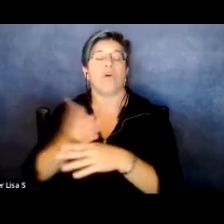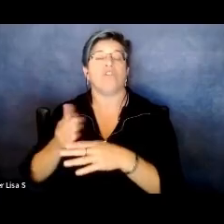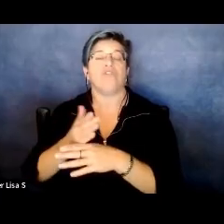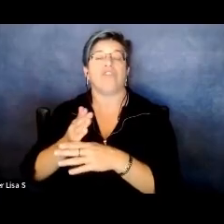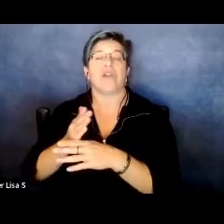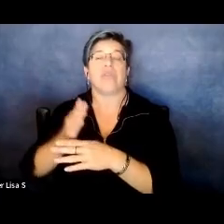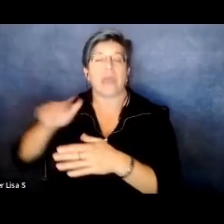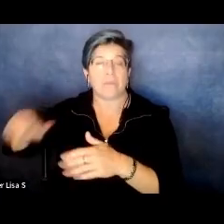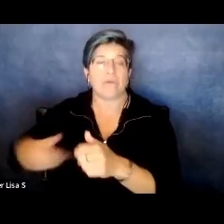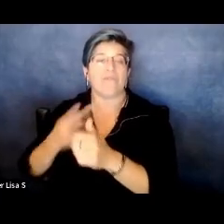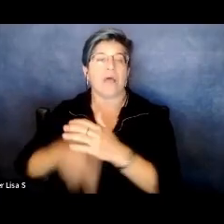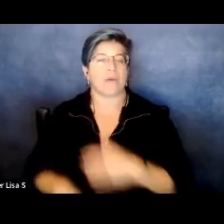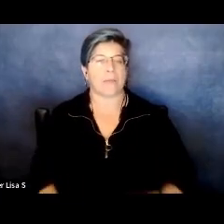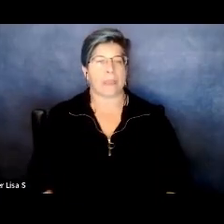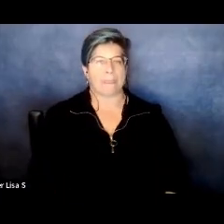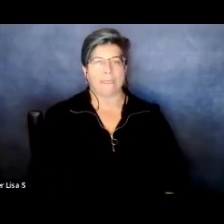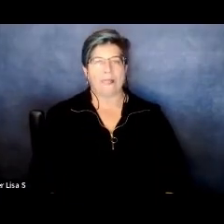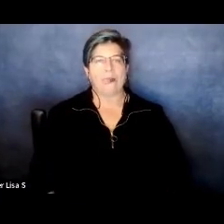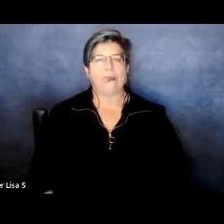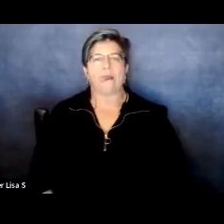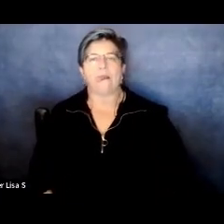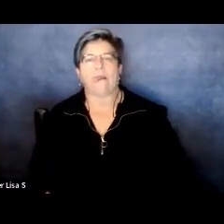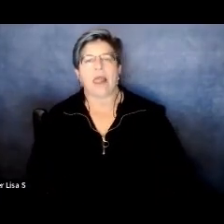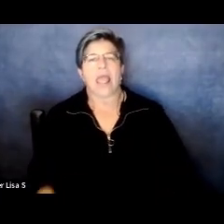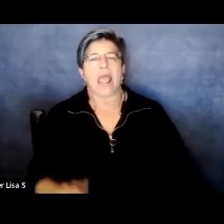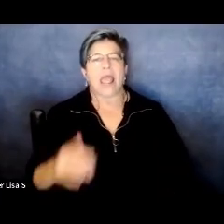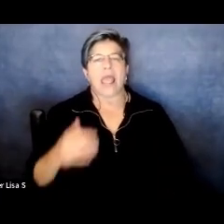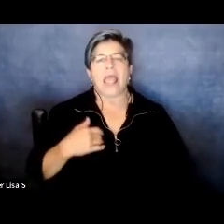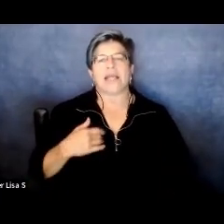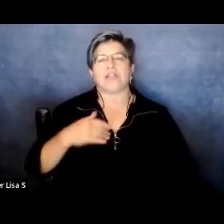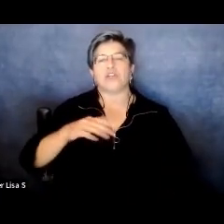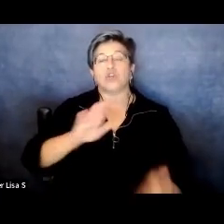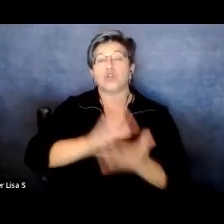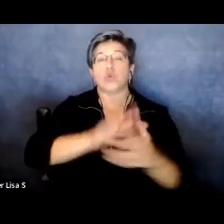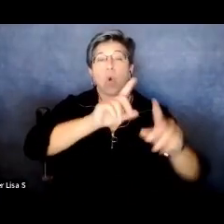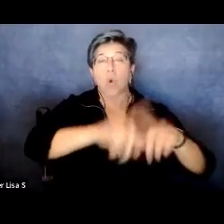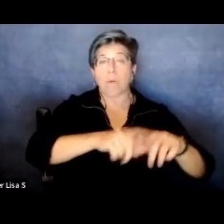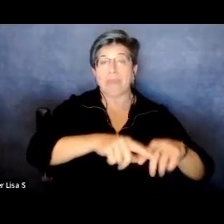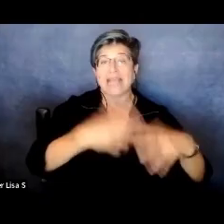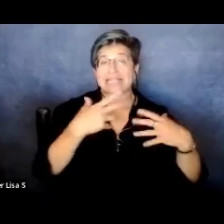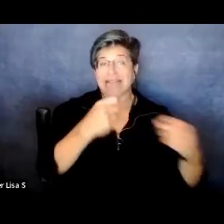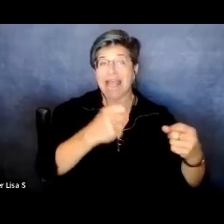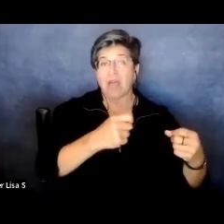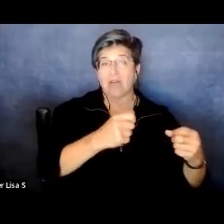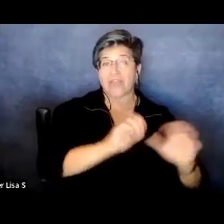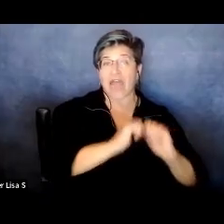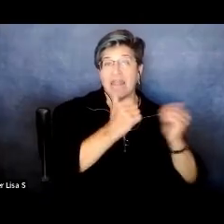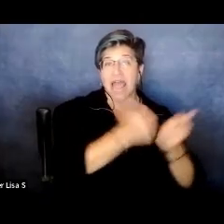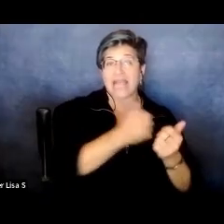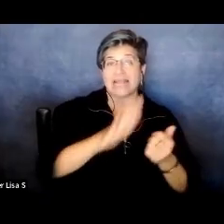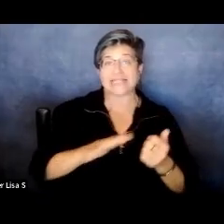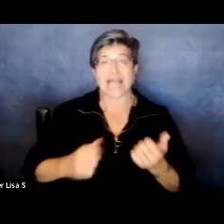At the School-Based Health Alliance, at Support Center for Youth, at other places, Support Center for Child Advocates, excuse me.